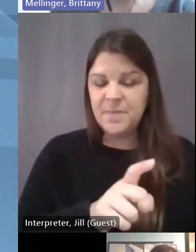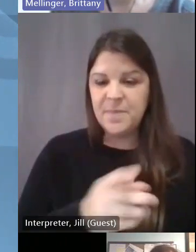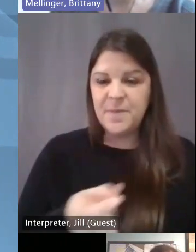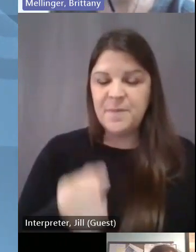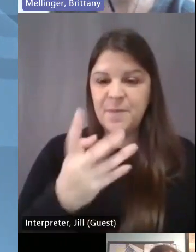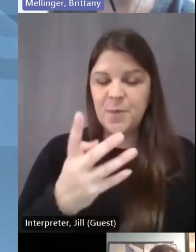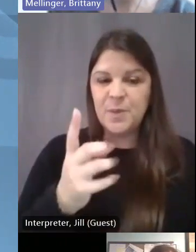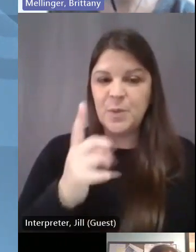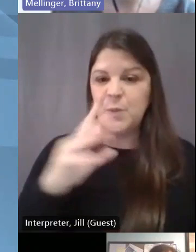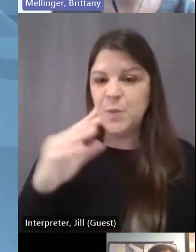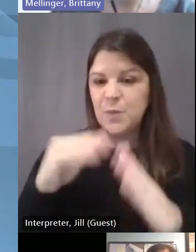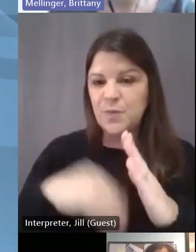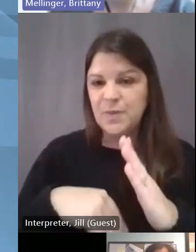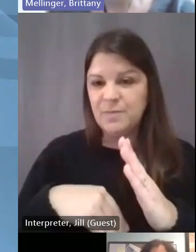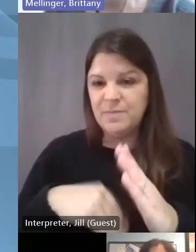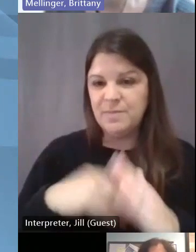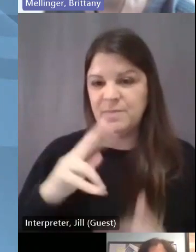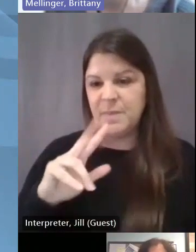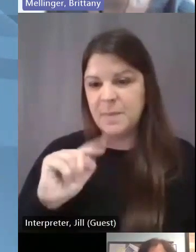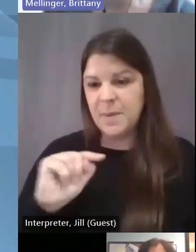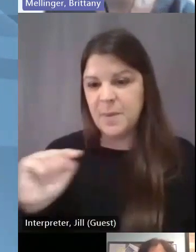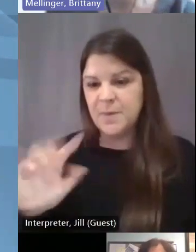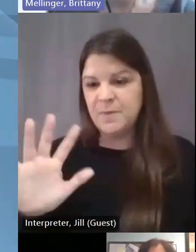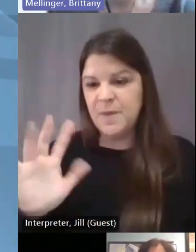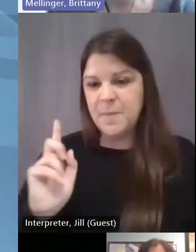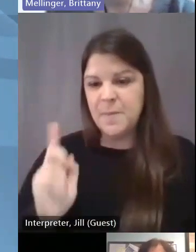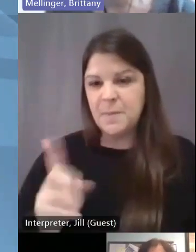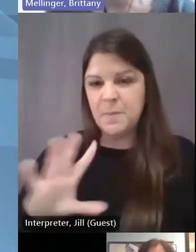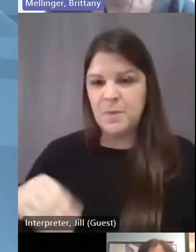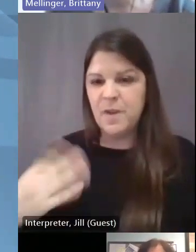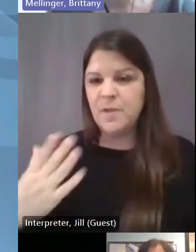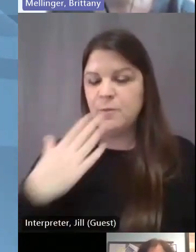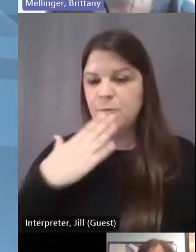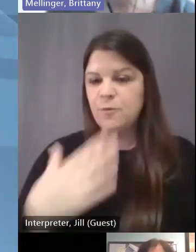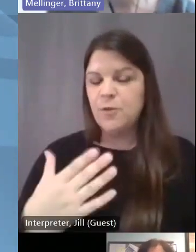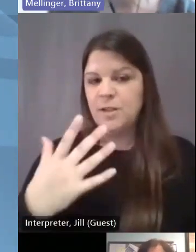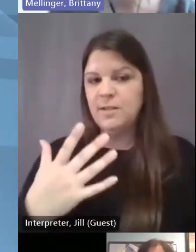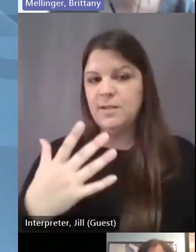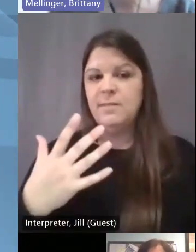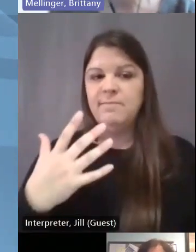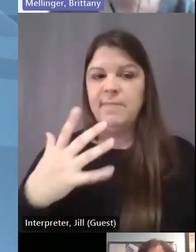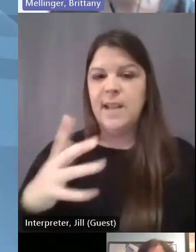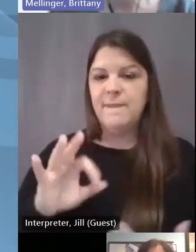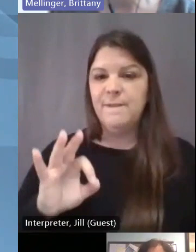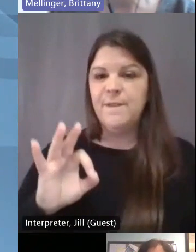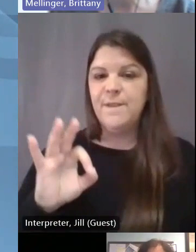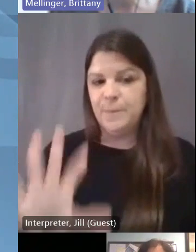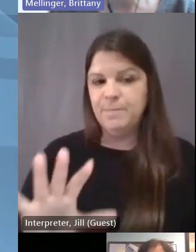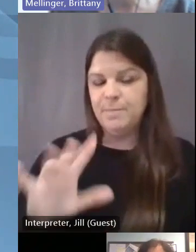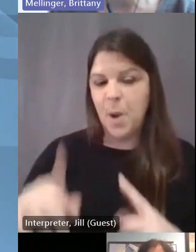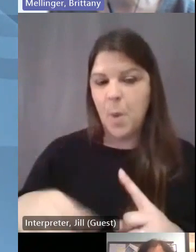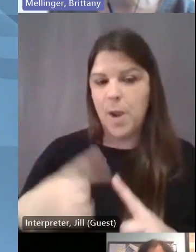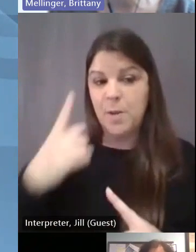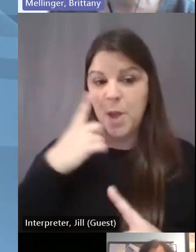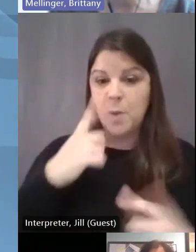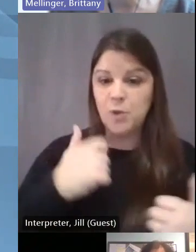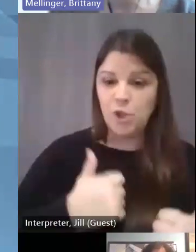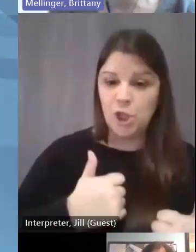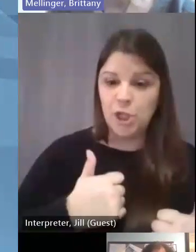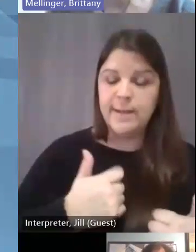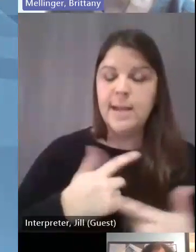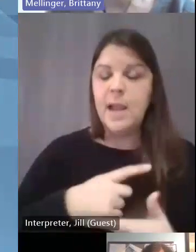to complete that. It takes 3 to 5 minutes and provides really valuable feedback on what you found helpful about this presentation and what you